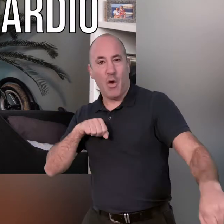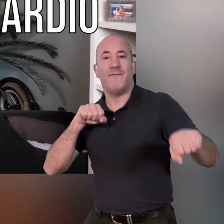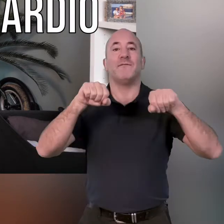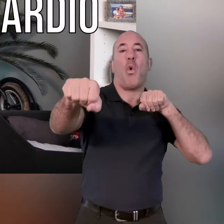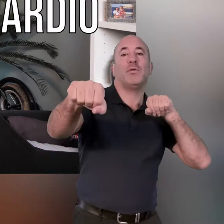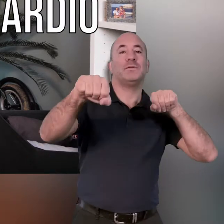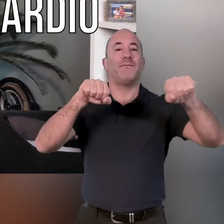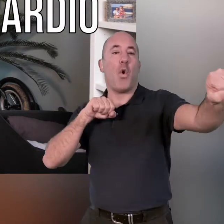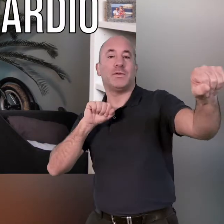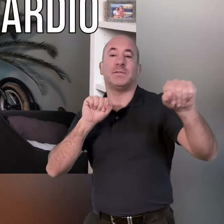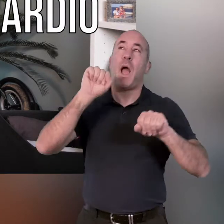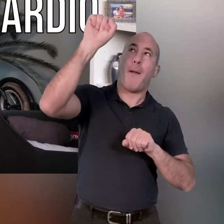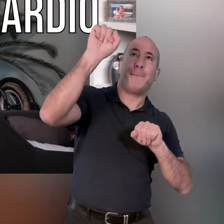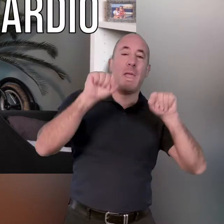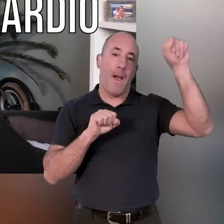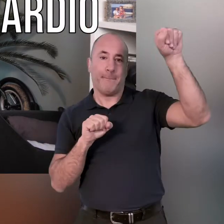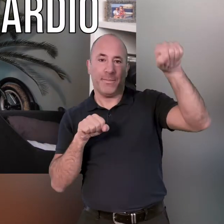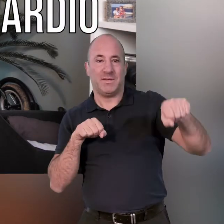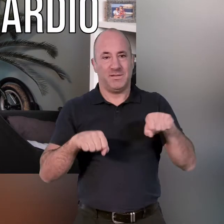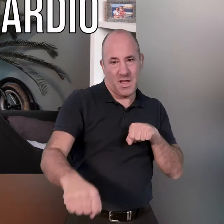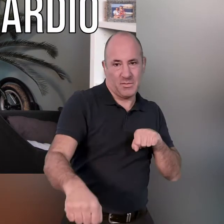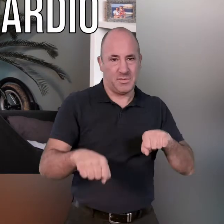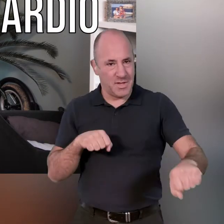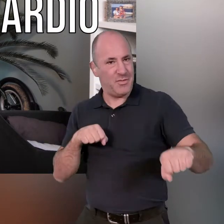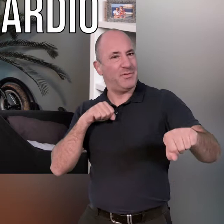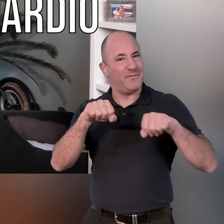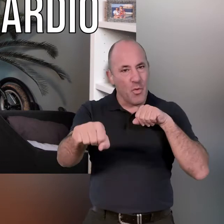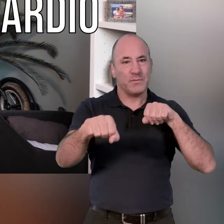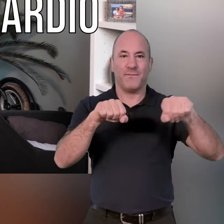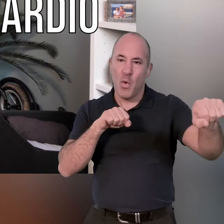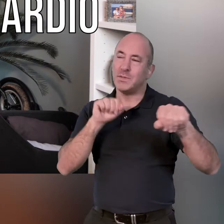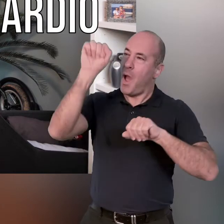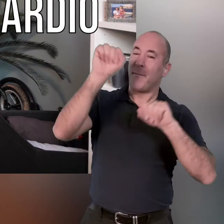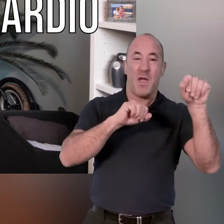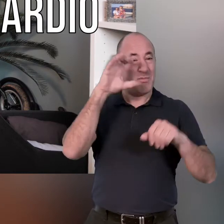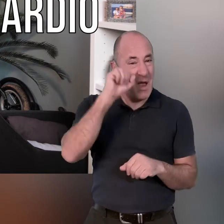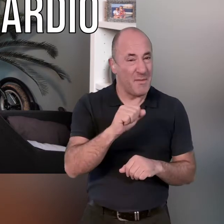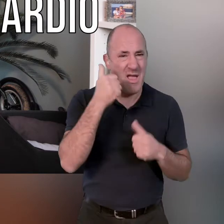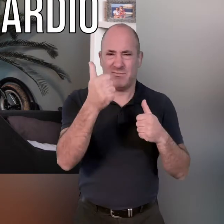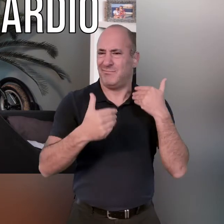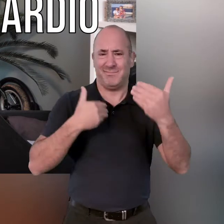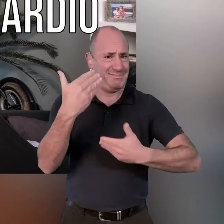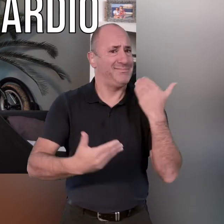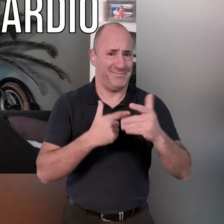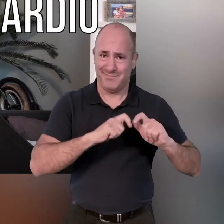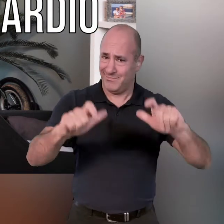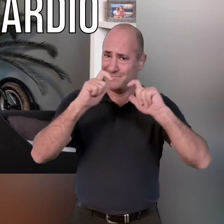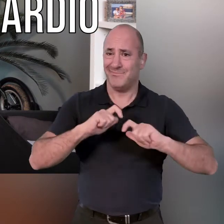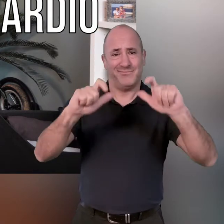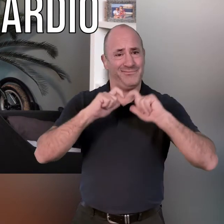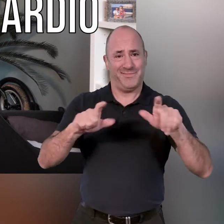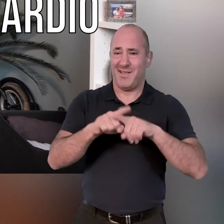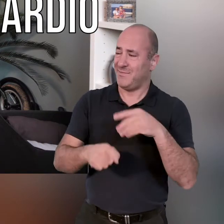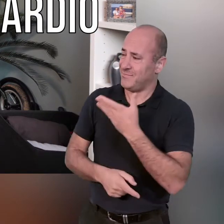forwards, forwards, up, up. Good work. Let's keep this going. Down, down,